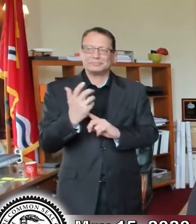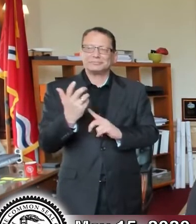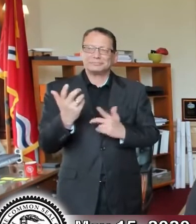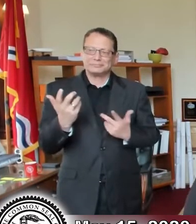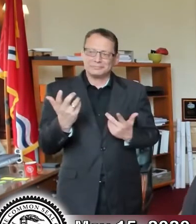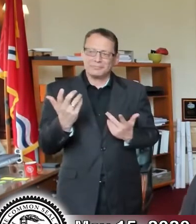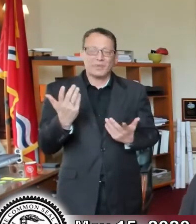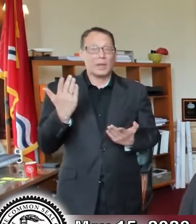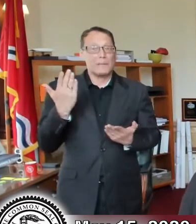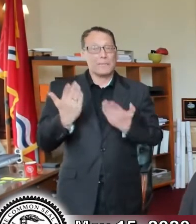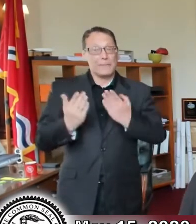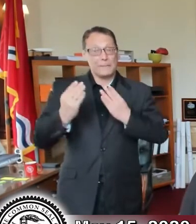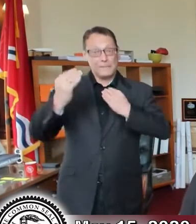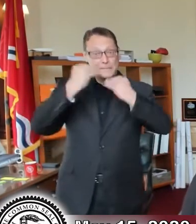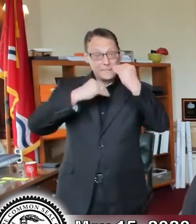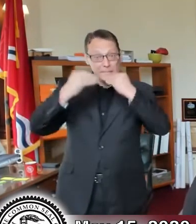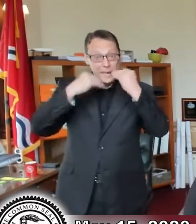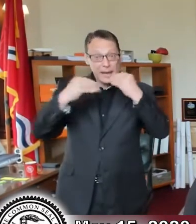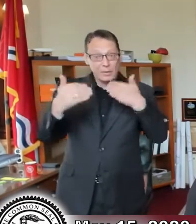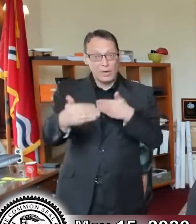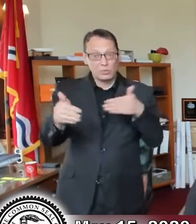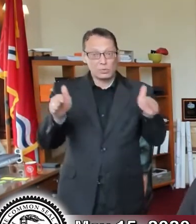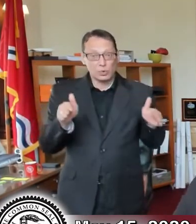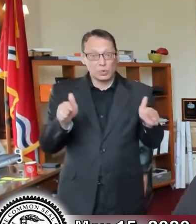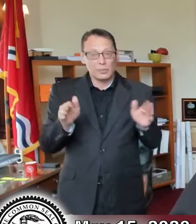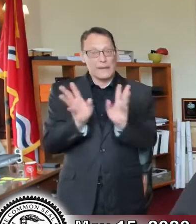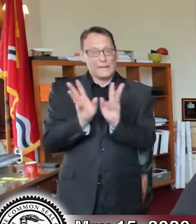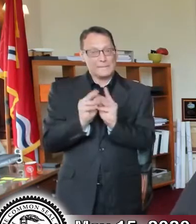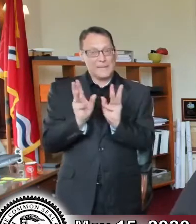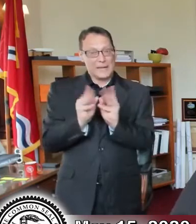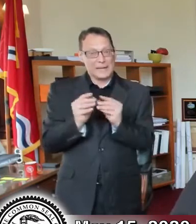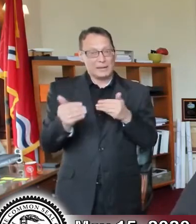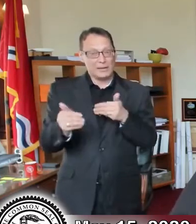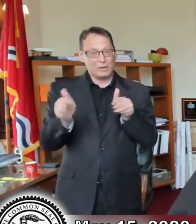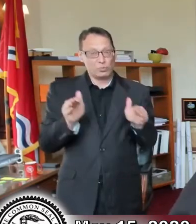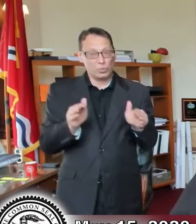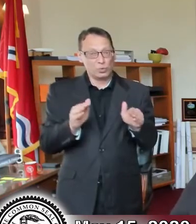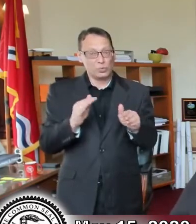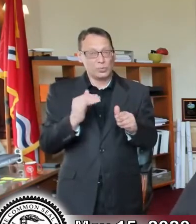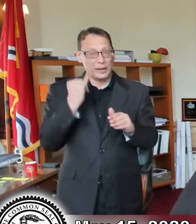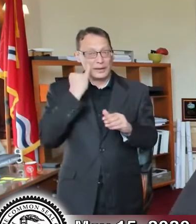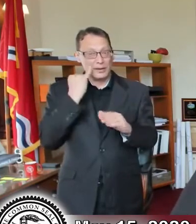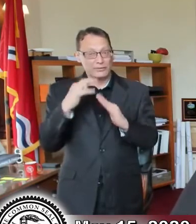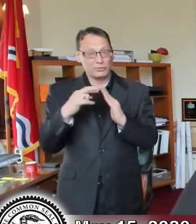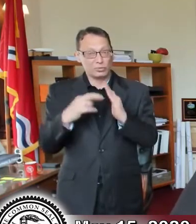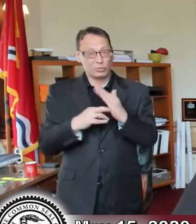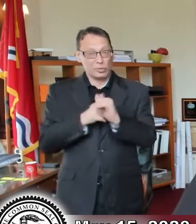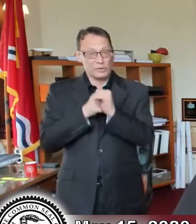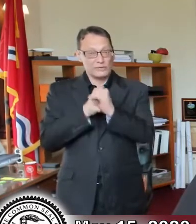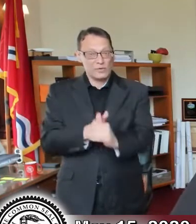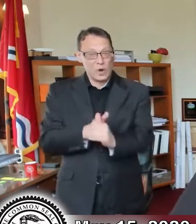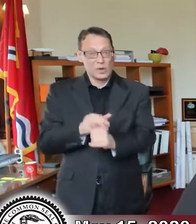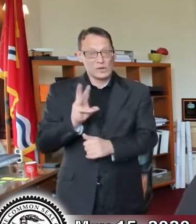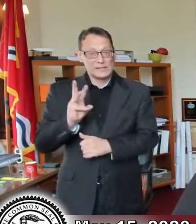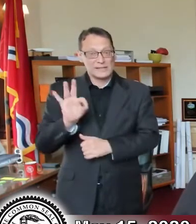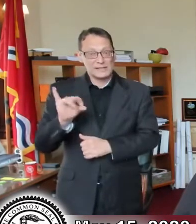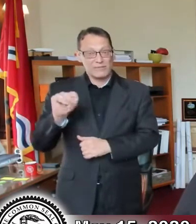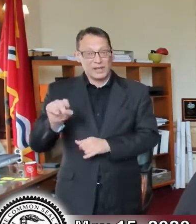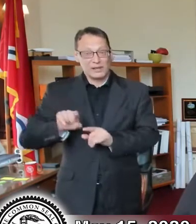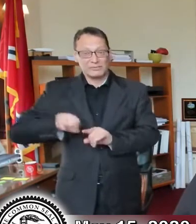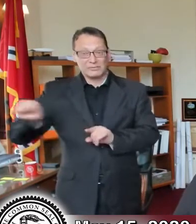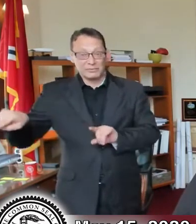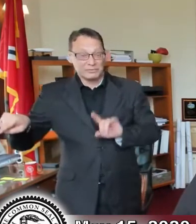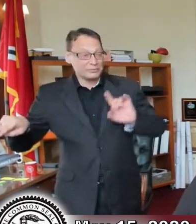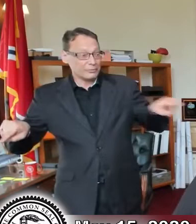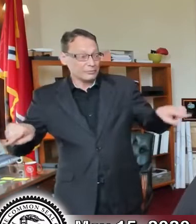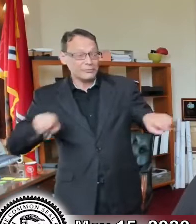like maybe in a banquet room or a meeting room, where under certain conditions, when everyone is 6 feet apart and everyone is wearing